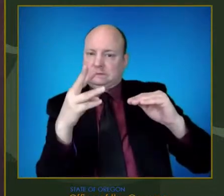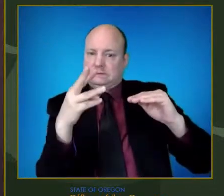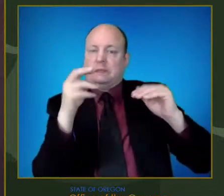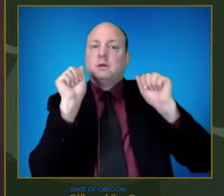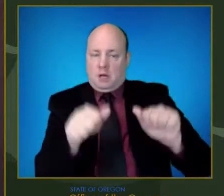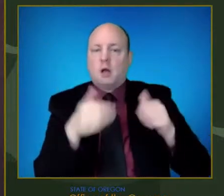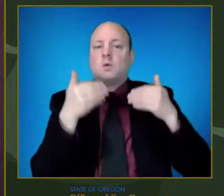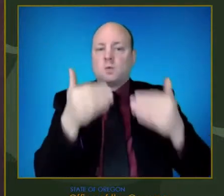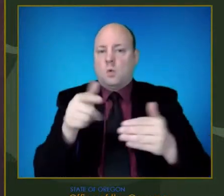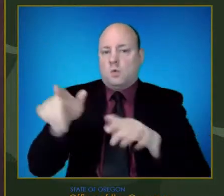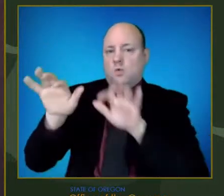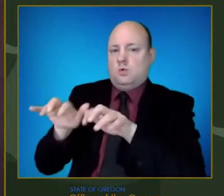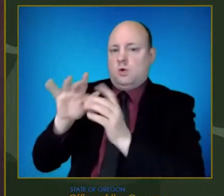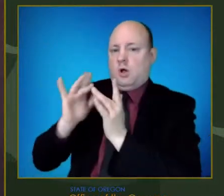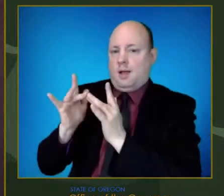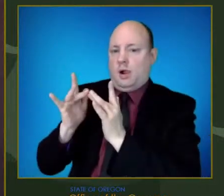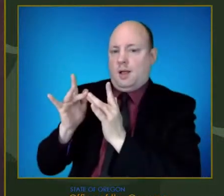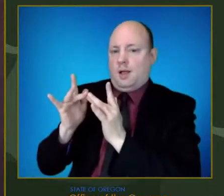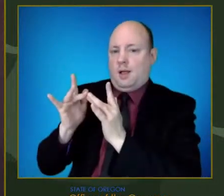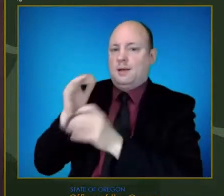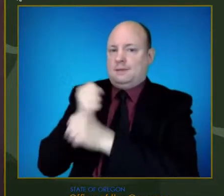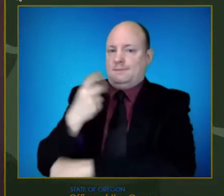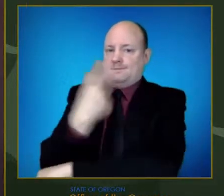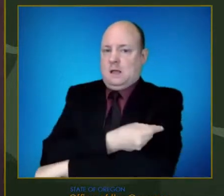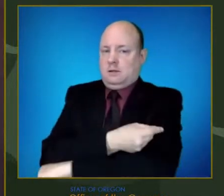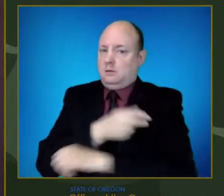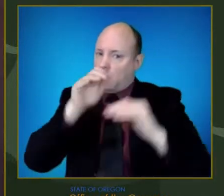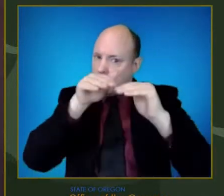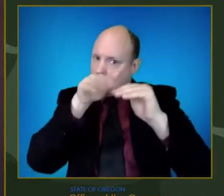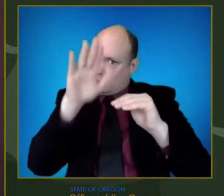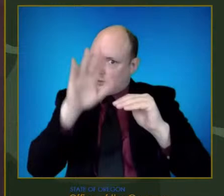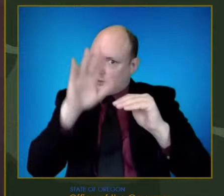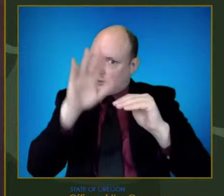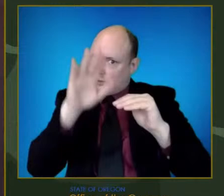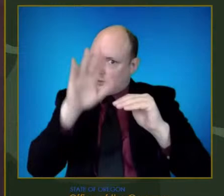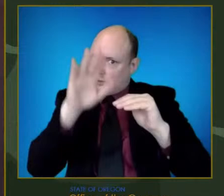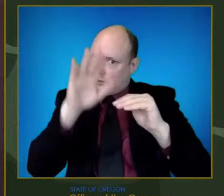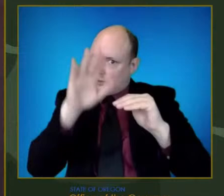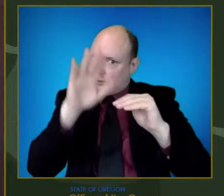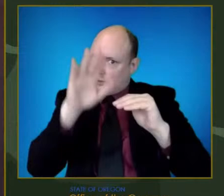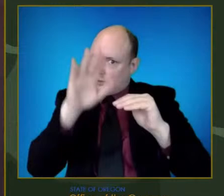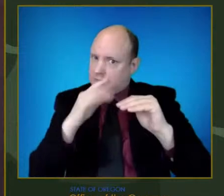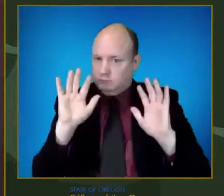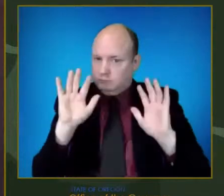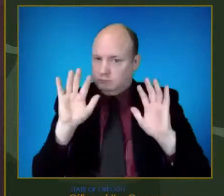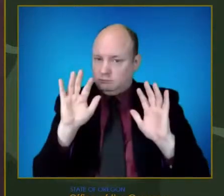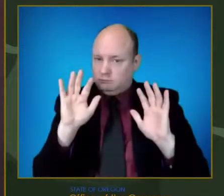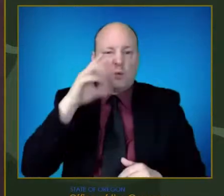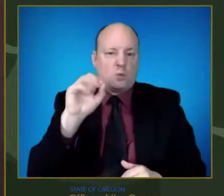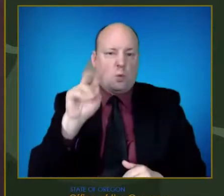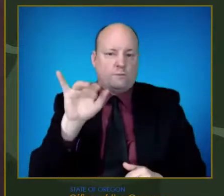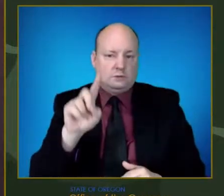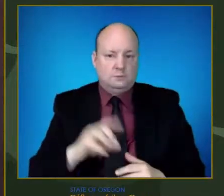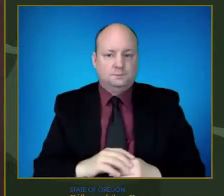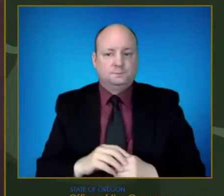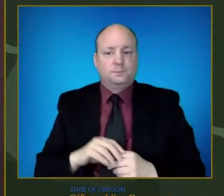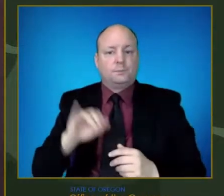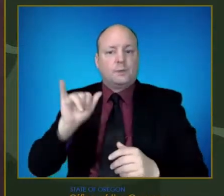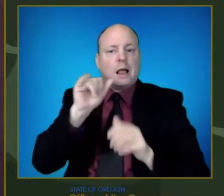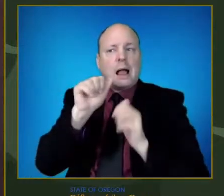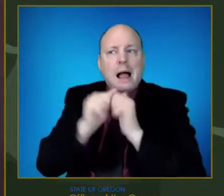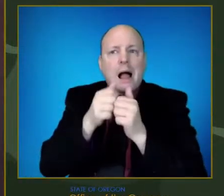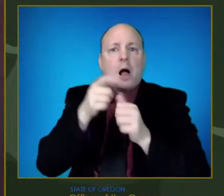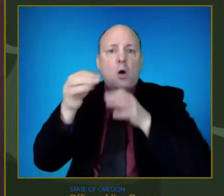getvaccinatedoregon.gov. Not only can you receive notifications for how to access a vaccine, but you can also get vital